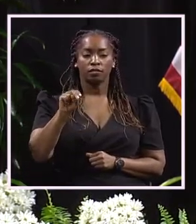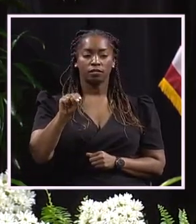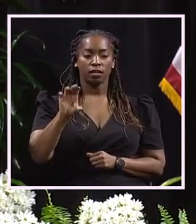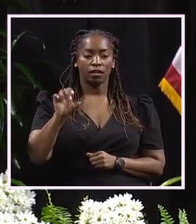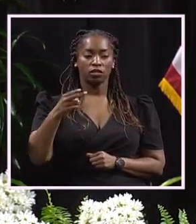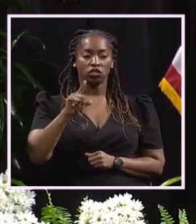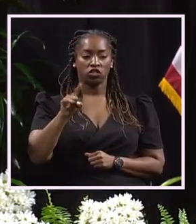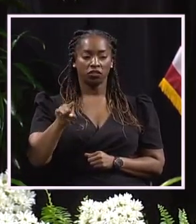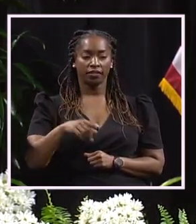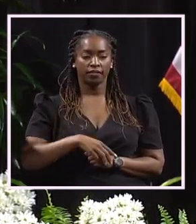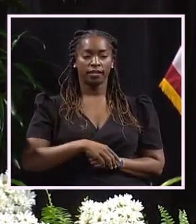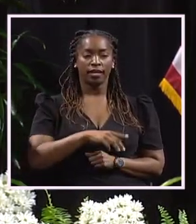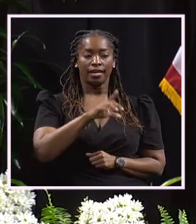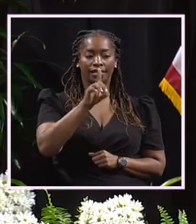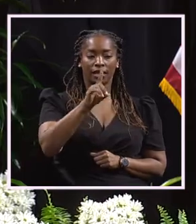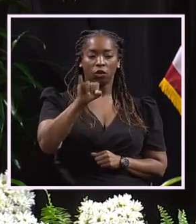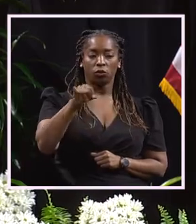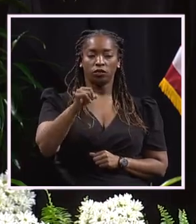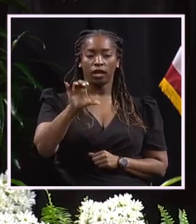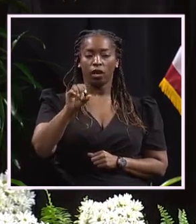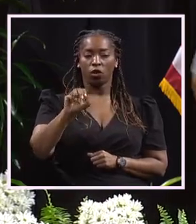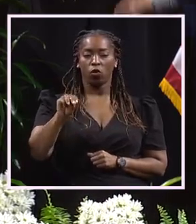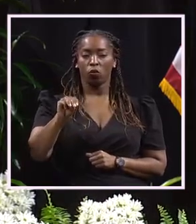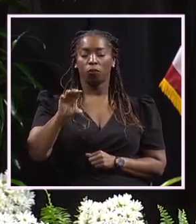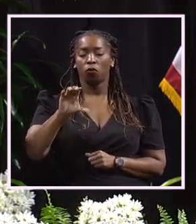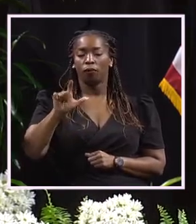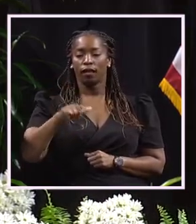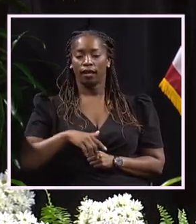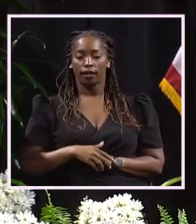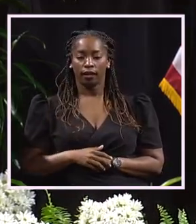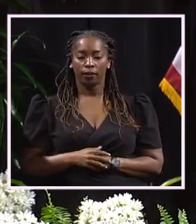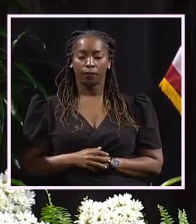Daniel J. Cohn, cum laude.